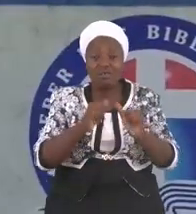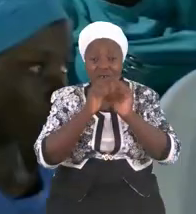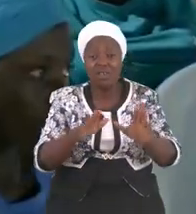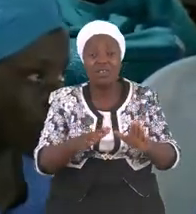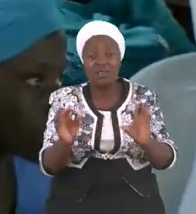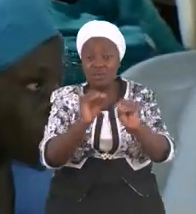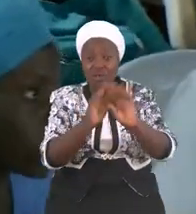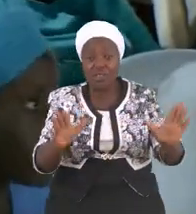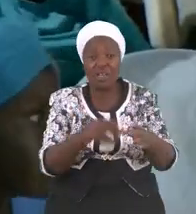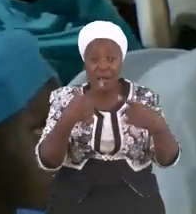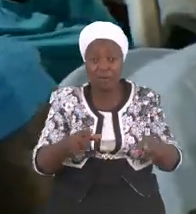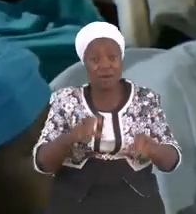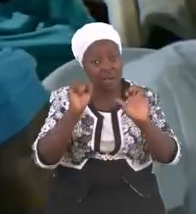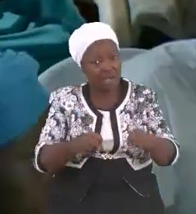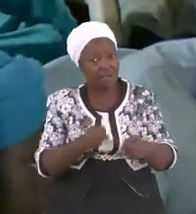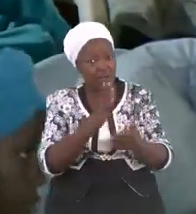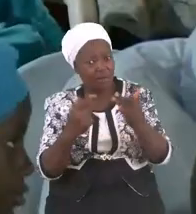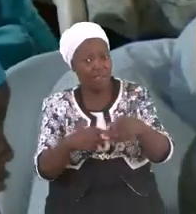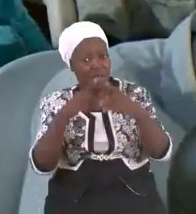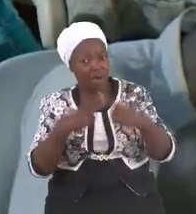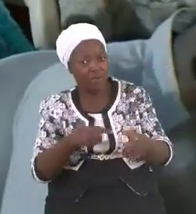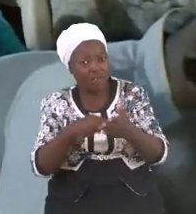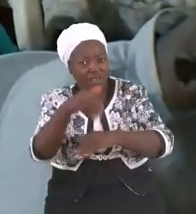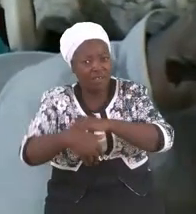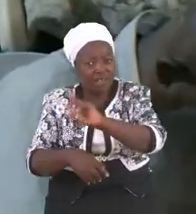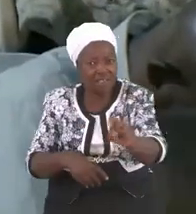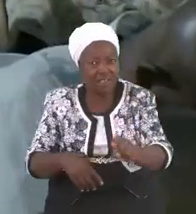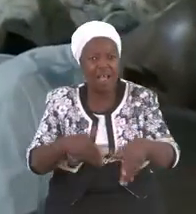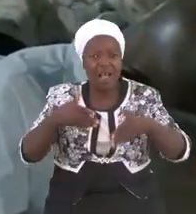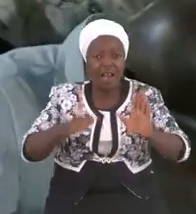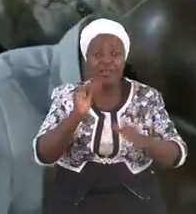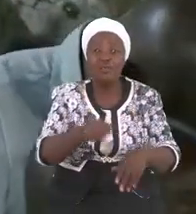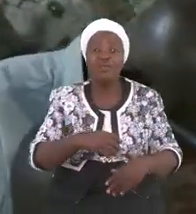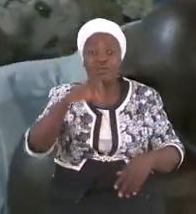Yes. Let your yes be known in heaven.